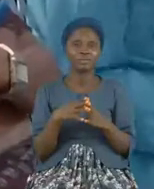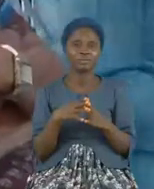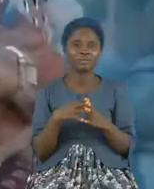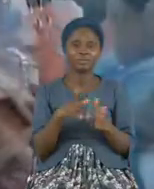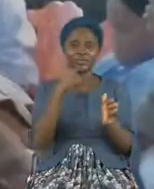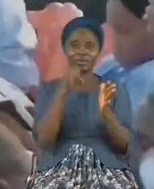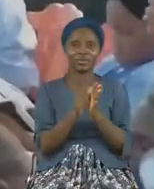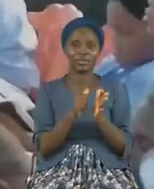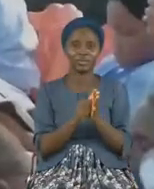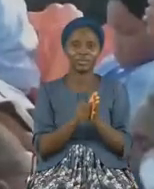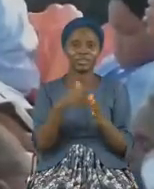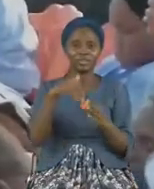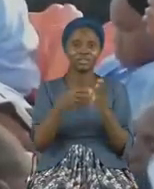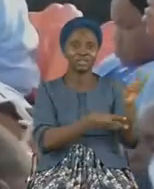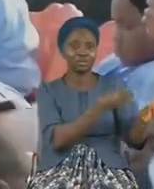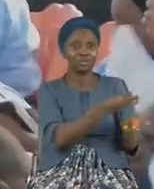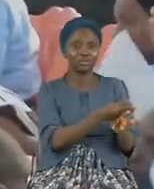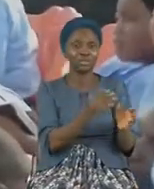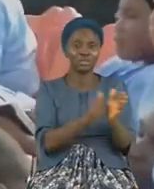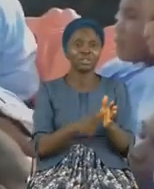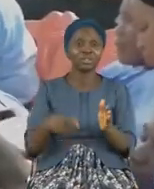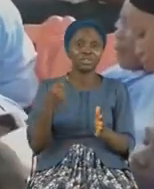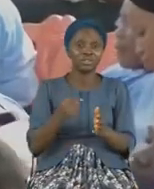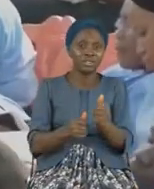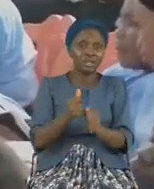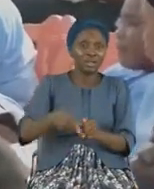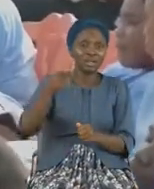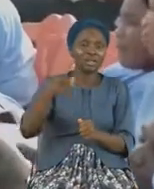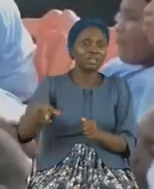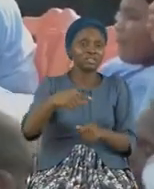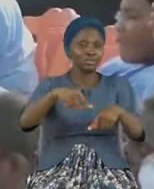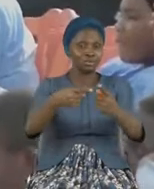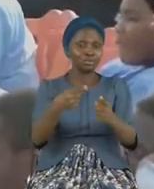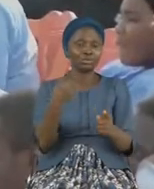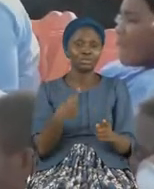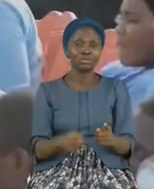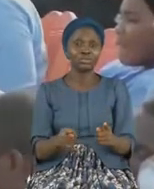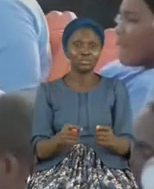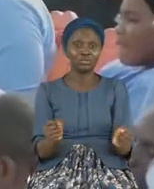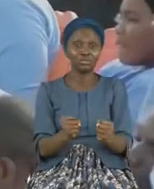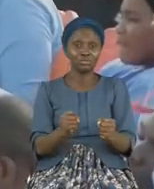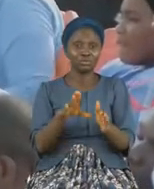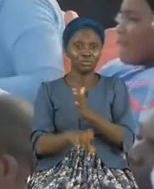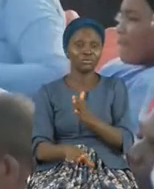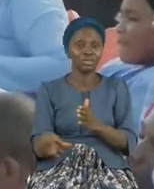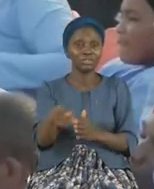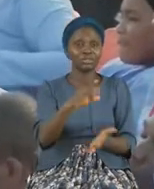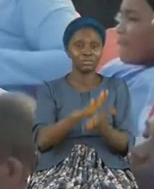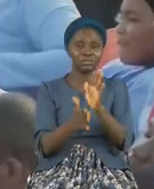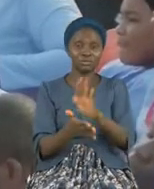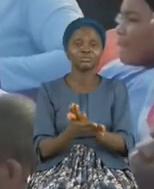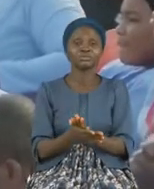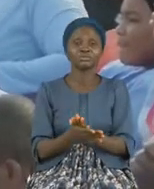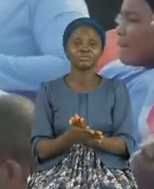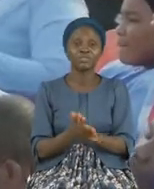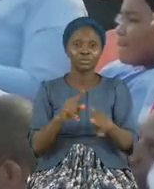go, the cooler you become. But we say in the scriptures, as your